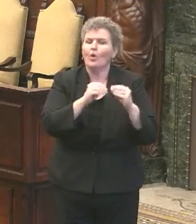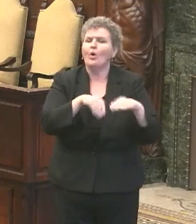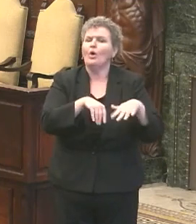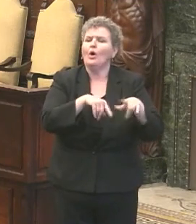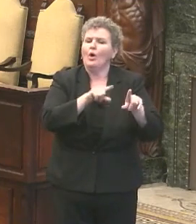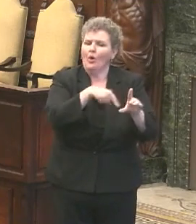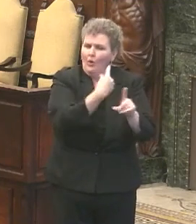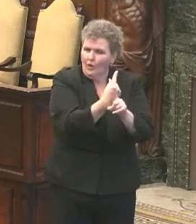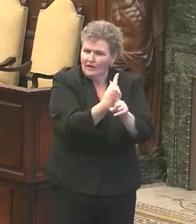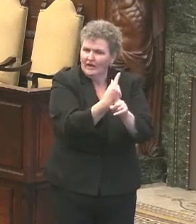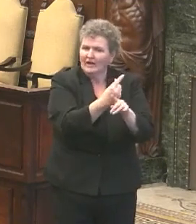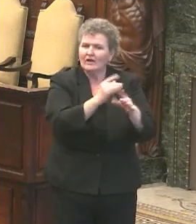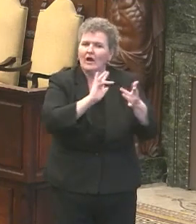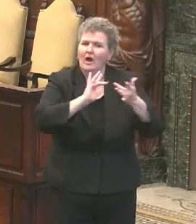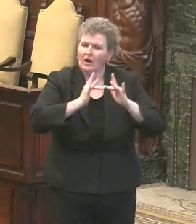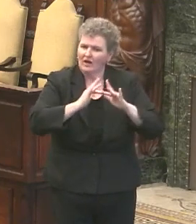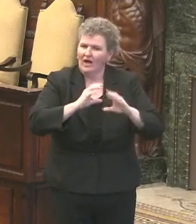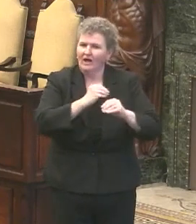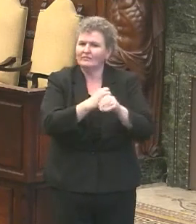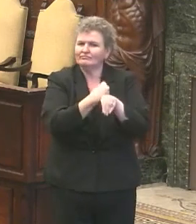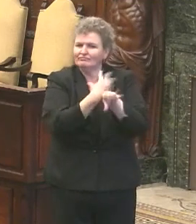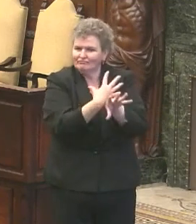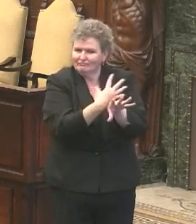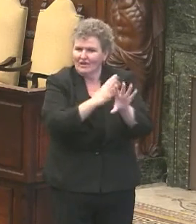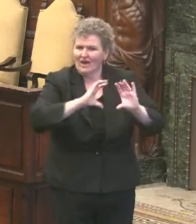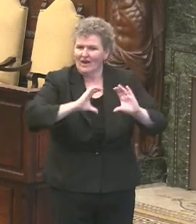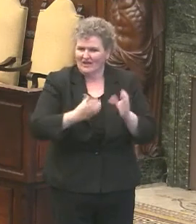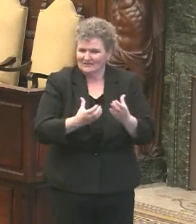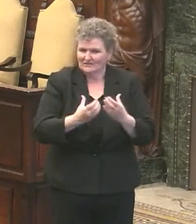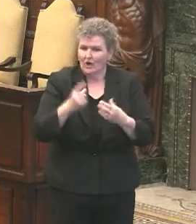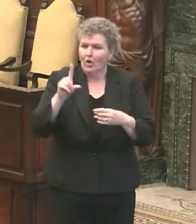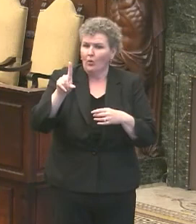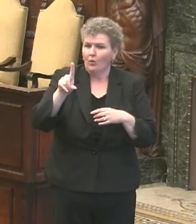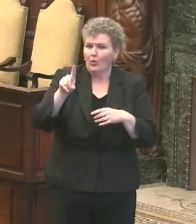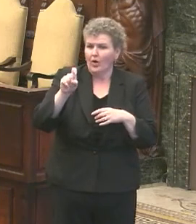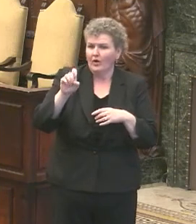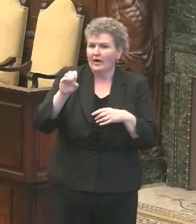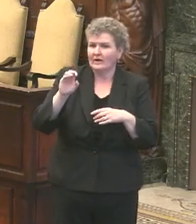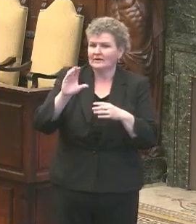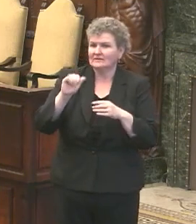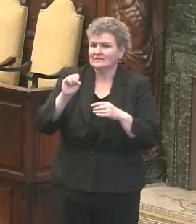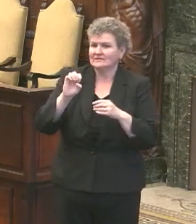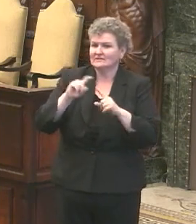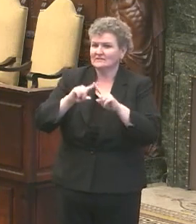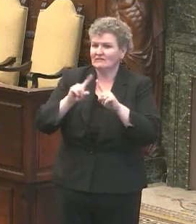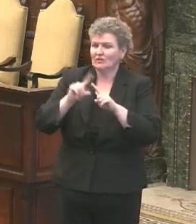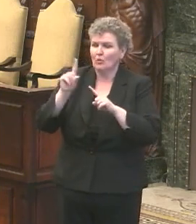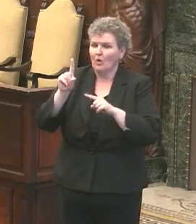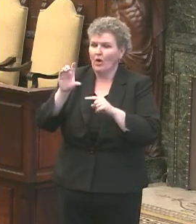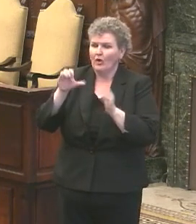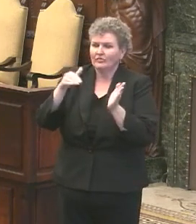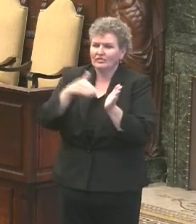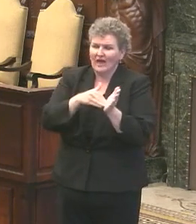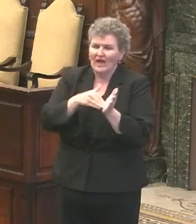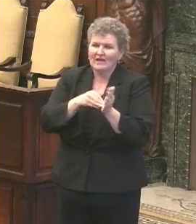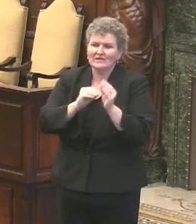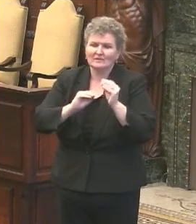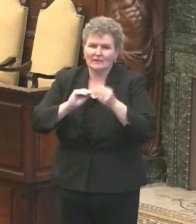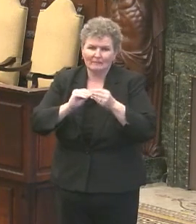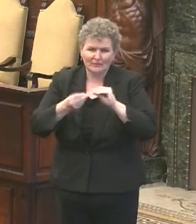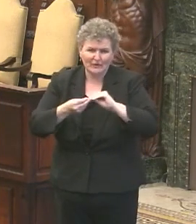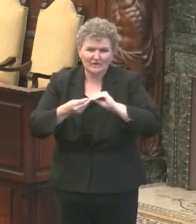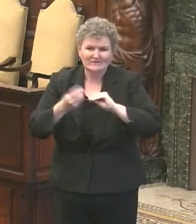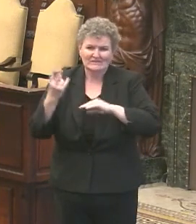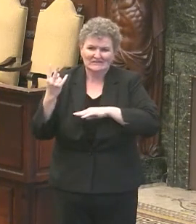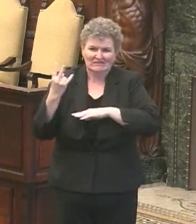online. Those thresholds are more than 100 cases per 100,000 population over a 7-day period, or a